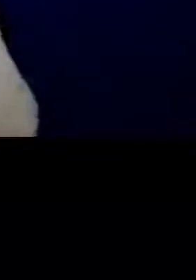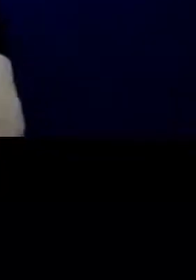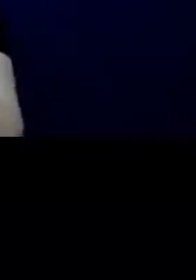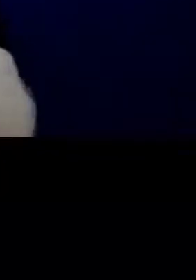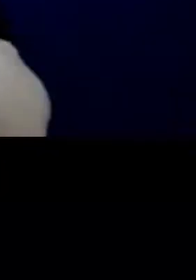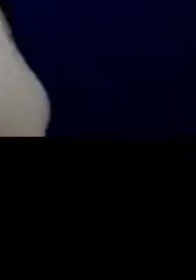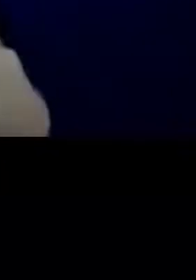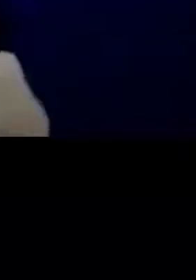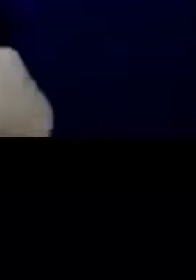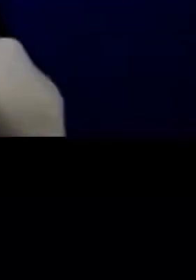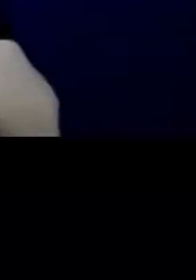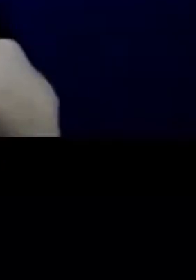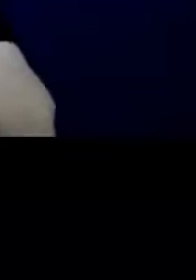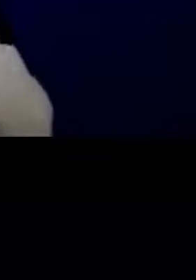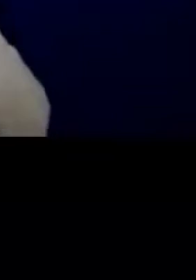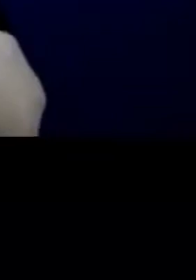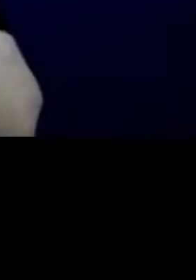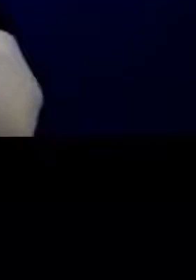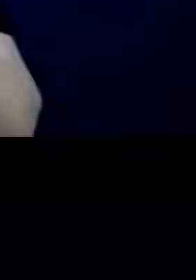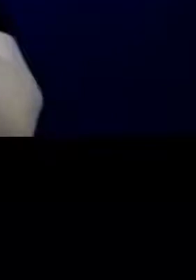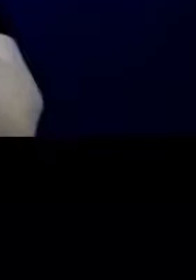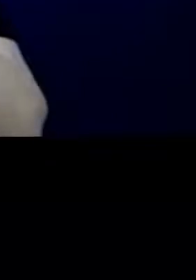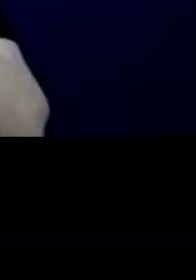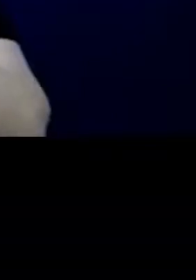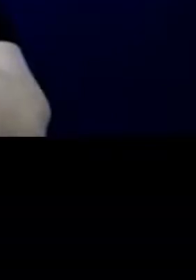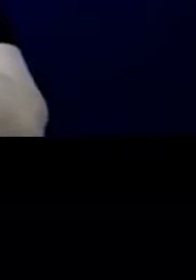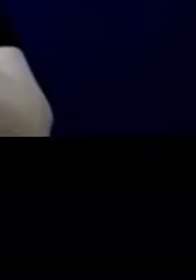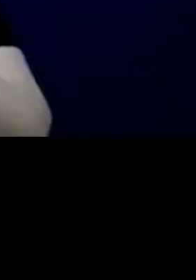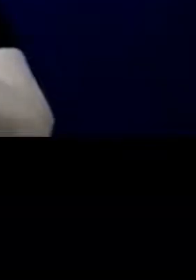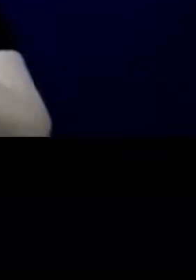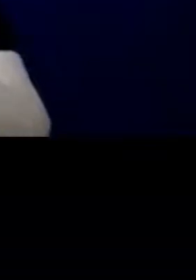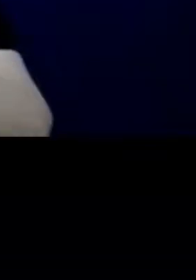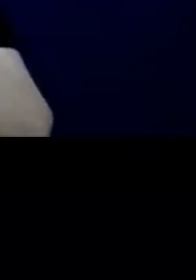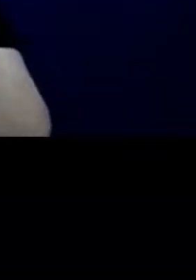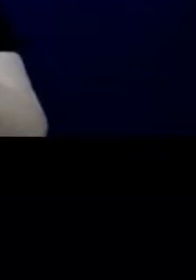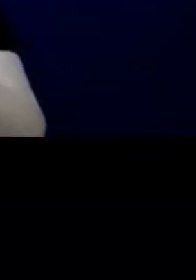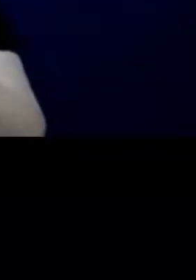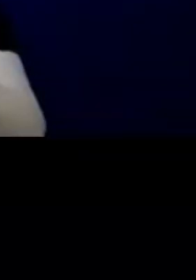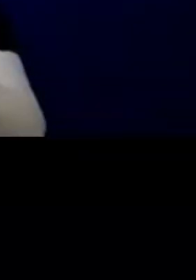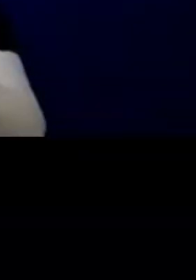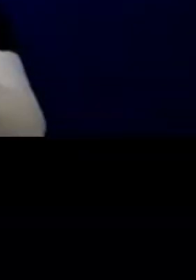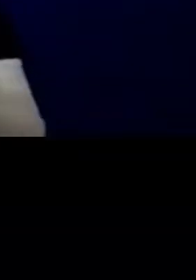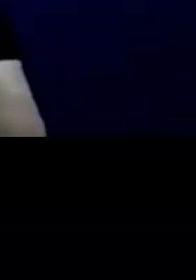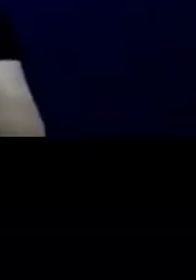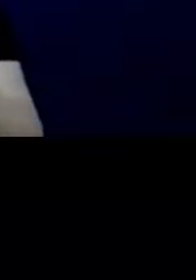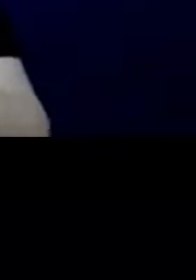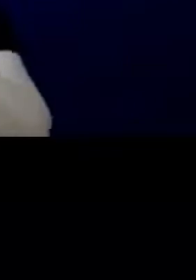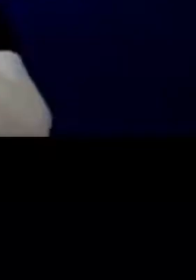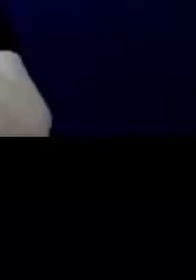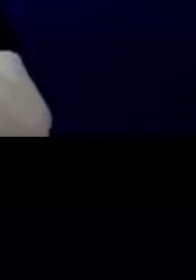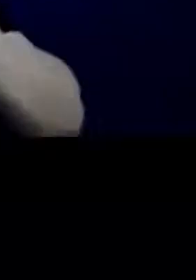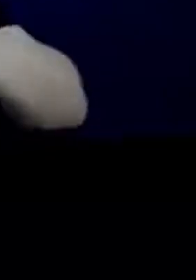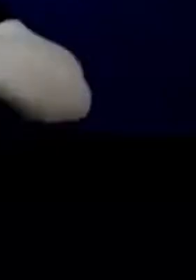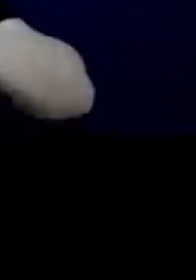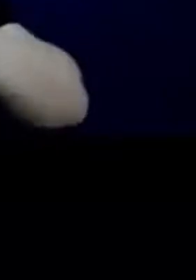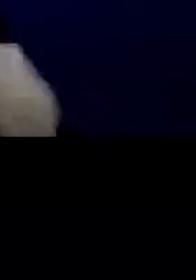on sensing. The work that's going to be presented here is going to be presented by myself. I'm